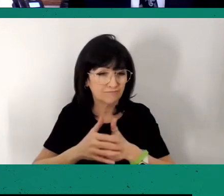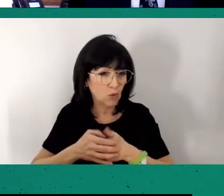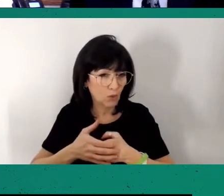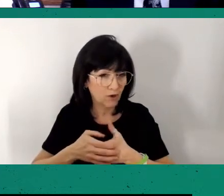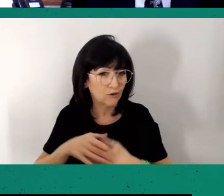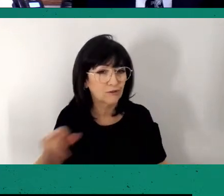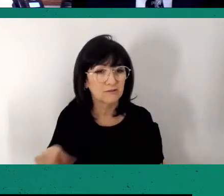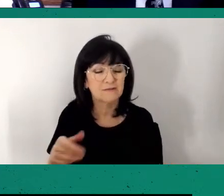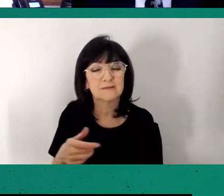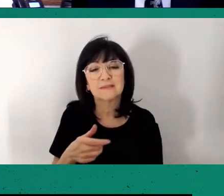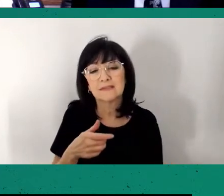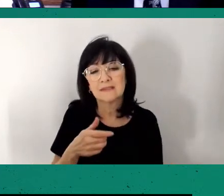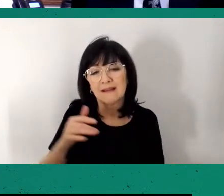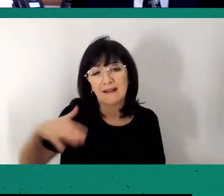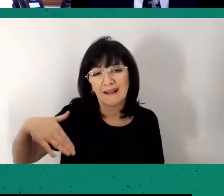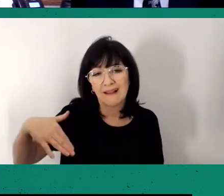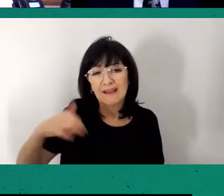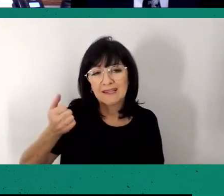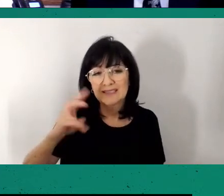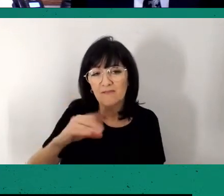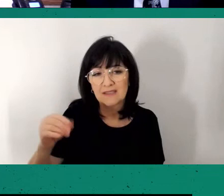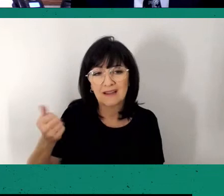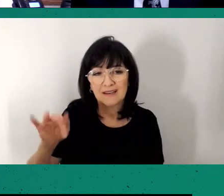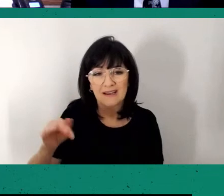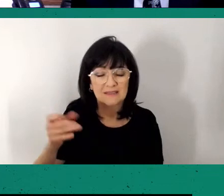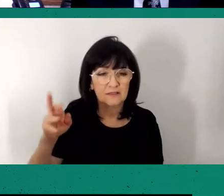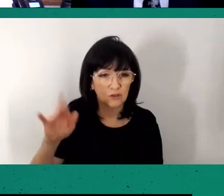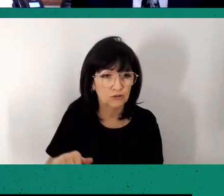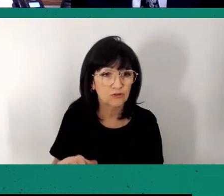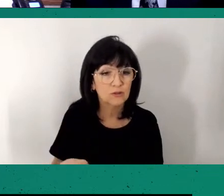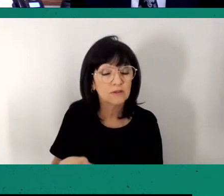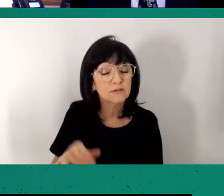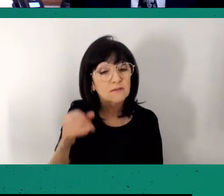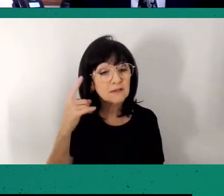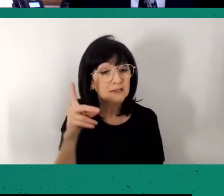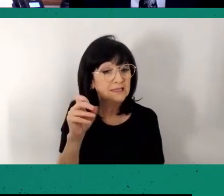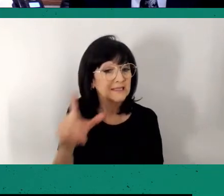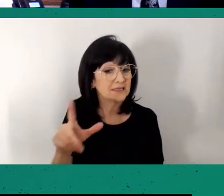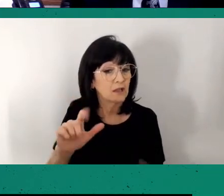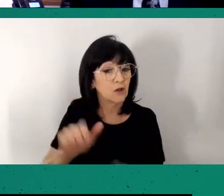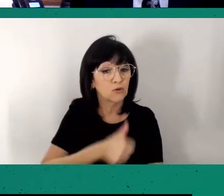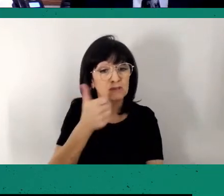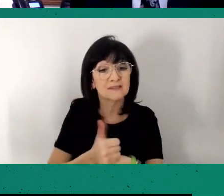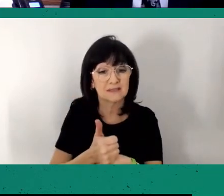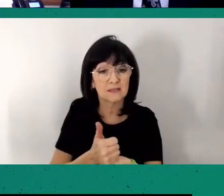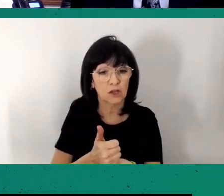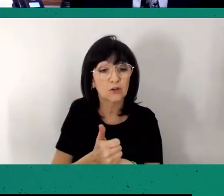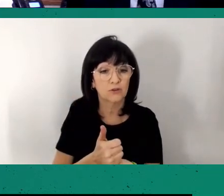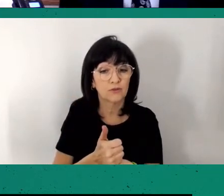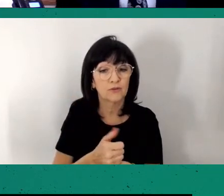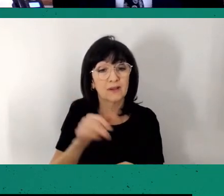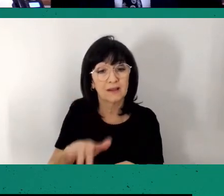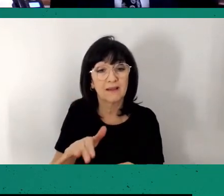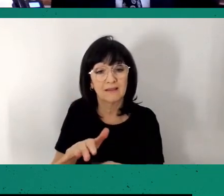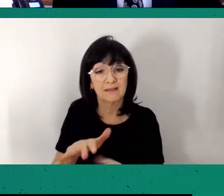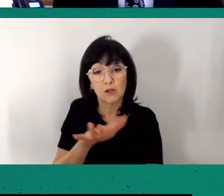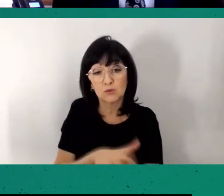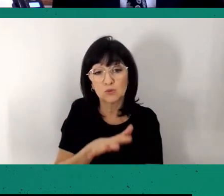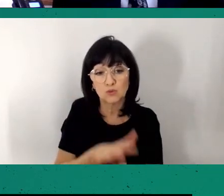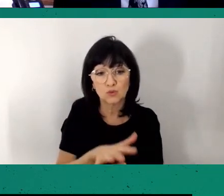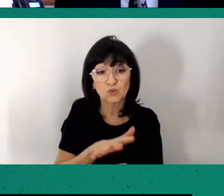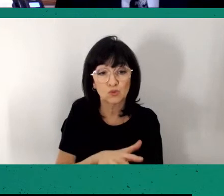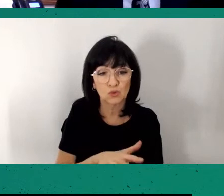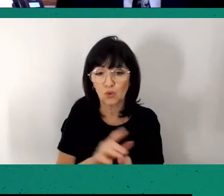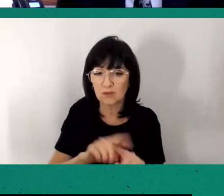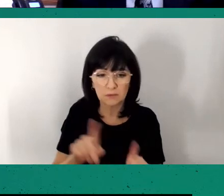In 1829, Delaware established the Act of Free Schools, but only for white residents, leading to the construction of